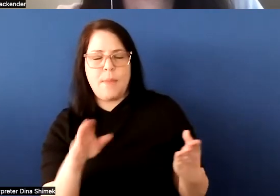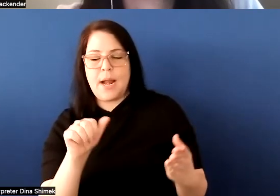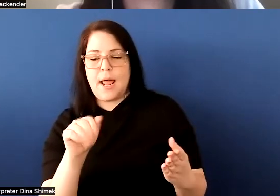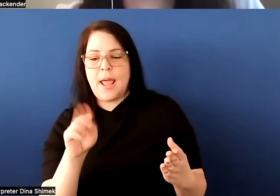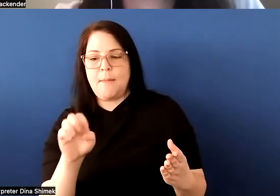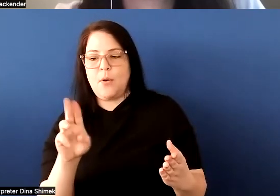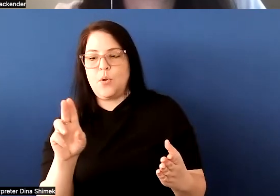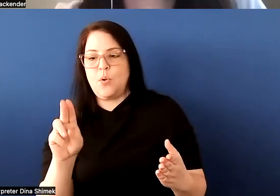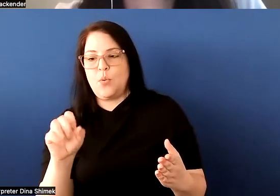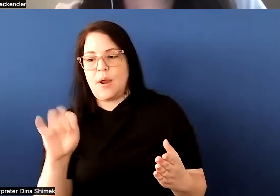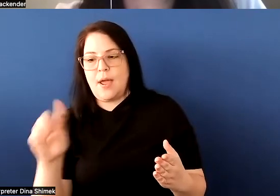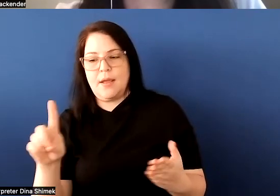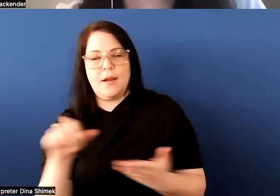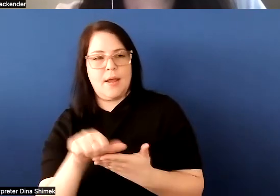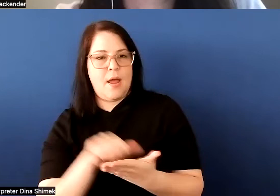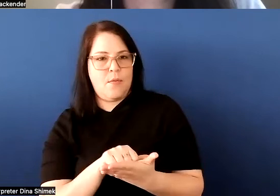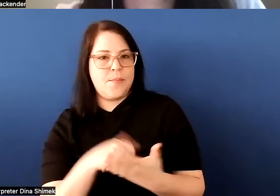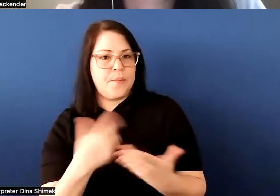account.